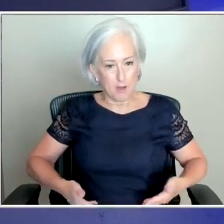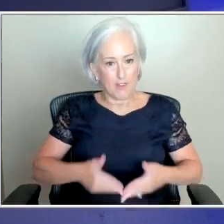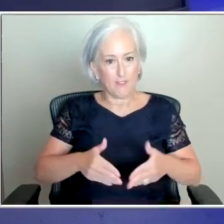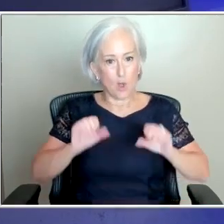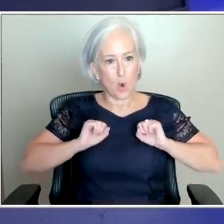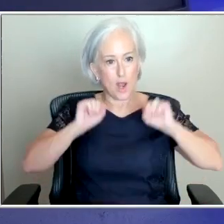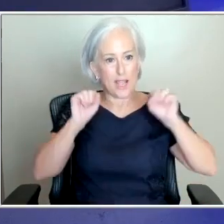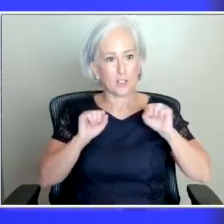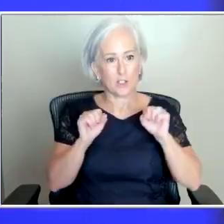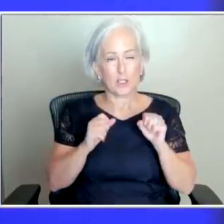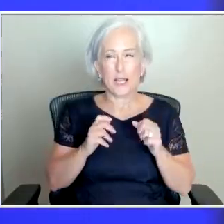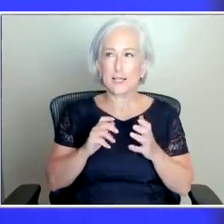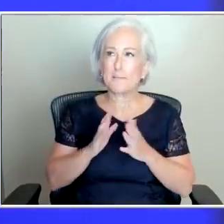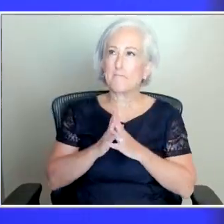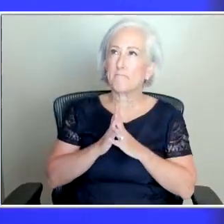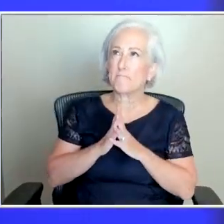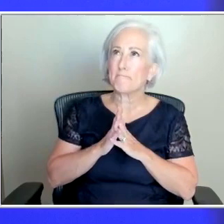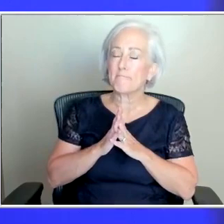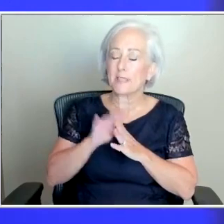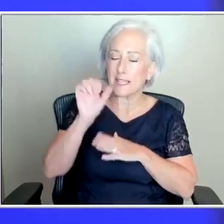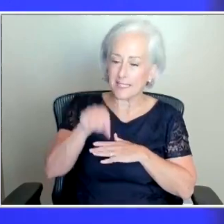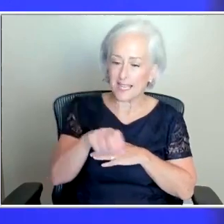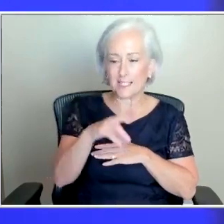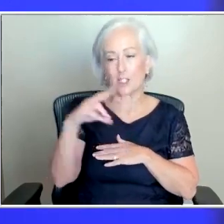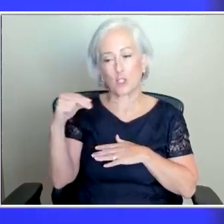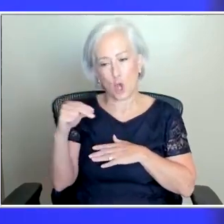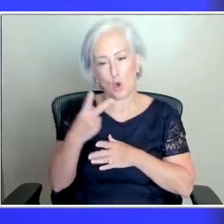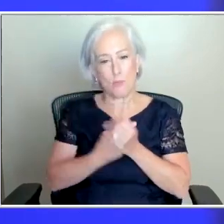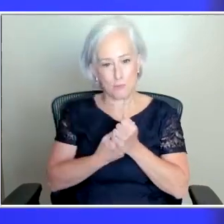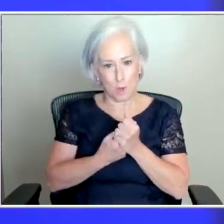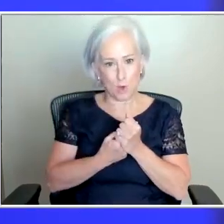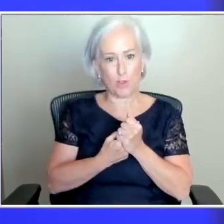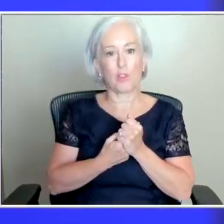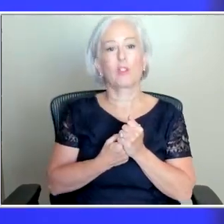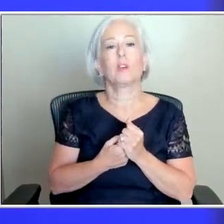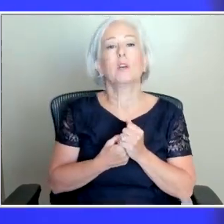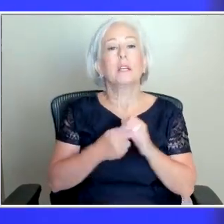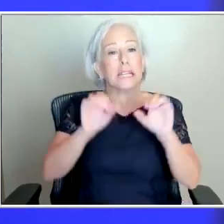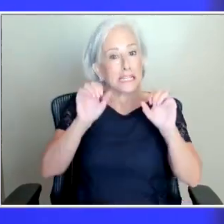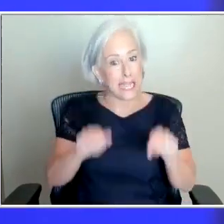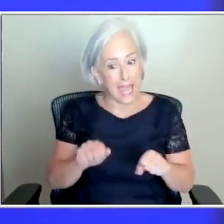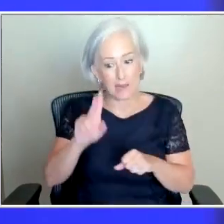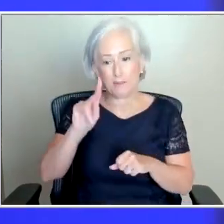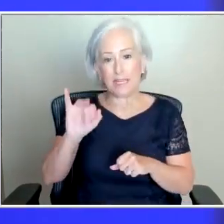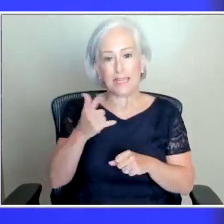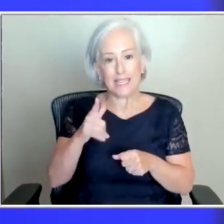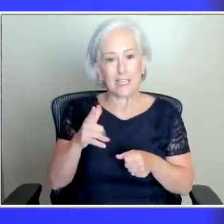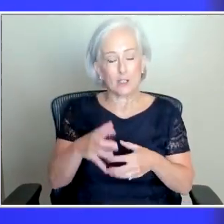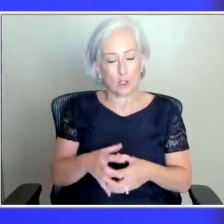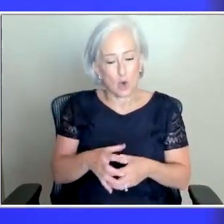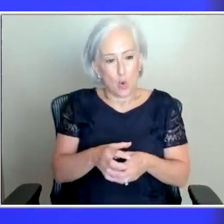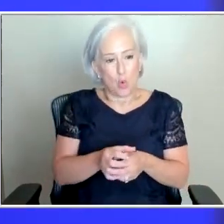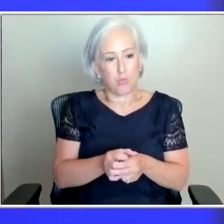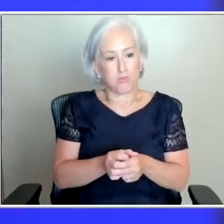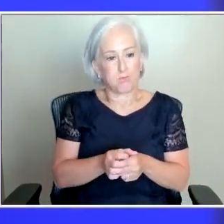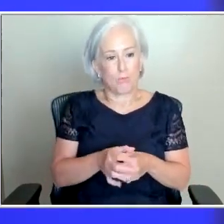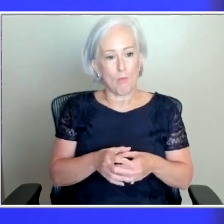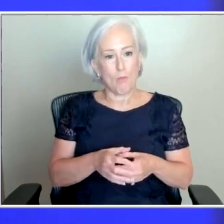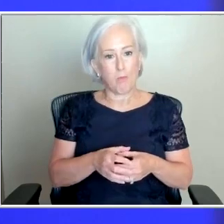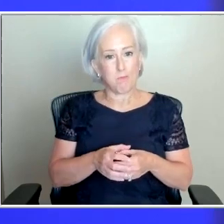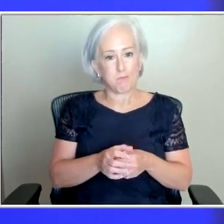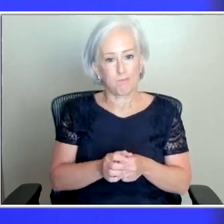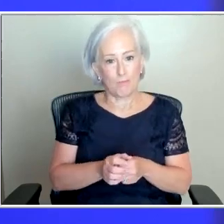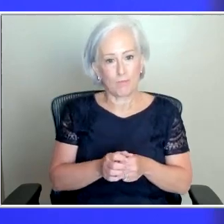and no. So pelvic floor exercises absolutely can be Kegels. However, like I mentioned earlier, being able to bear down or